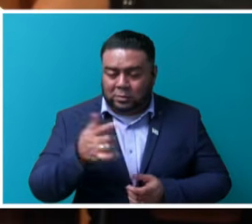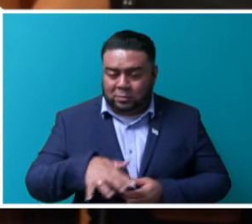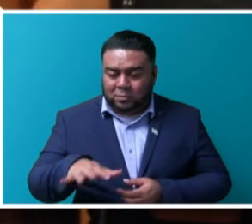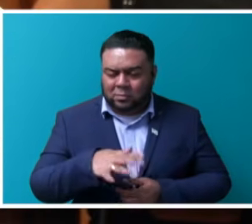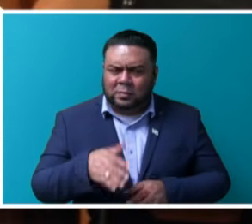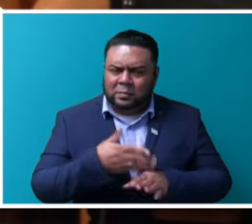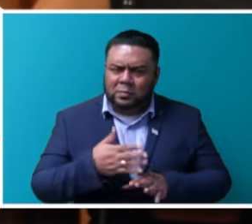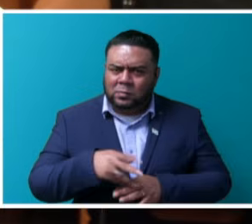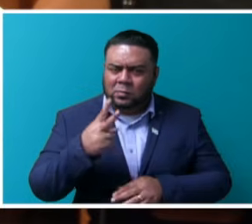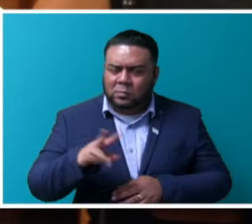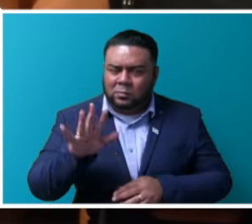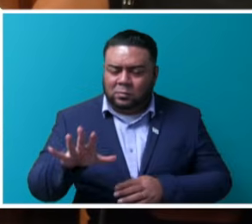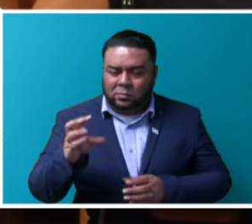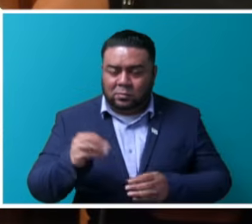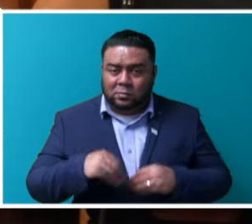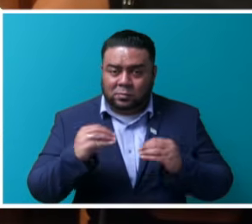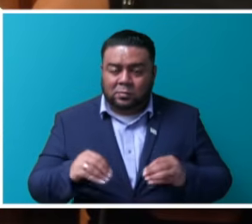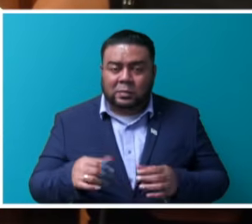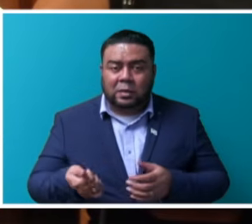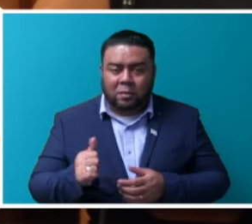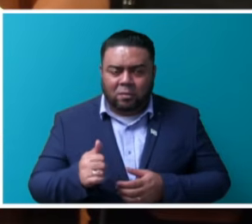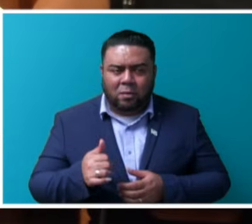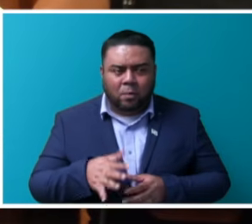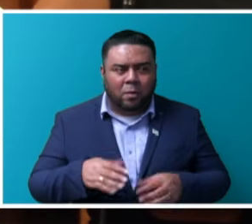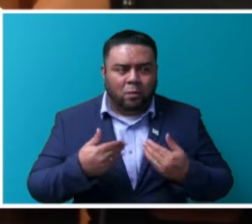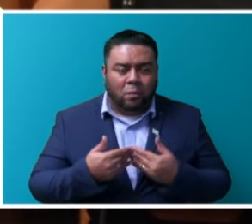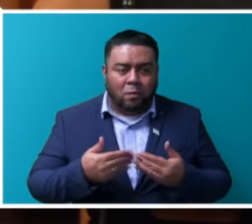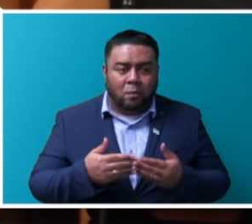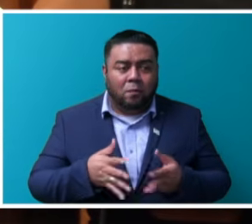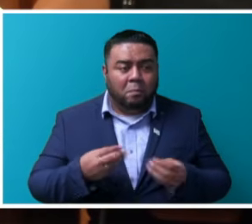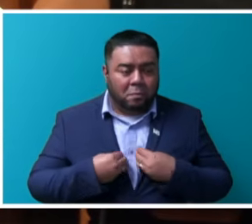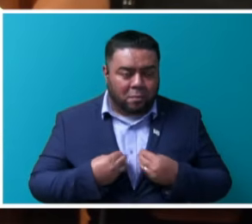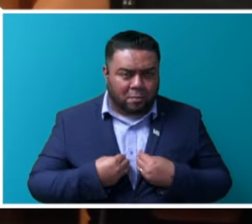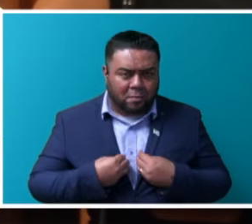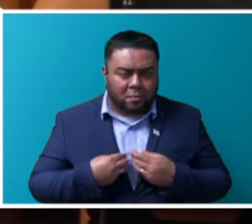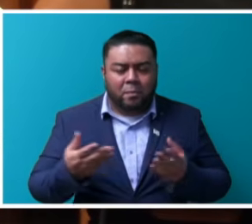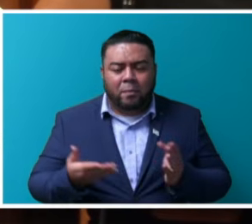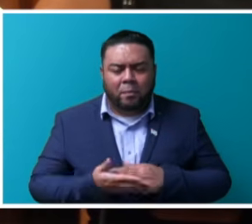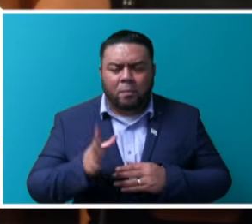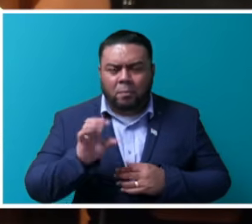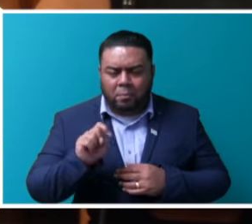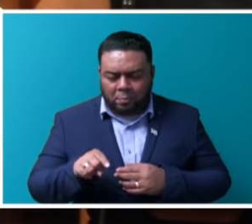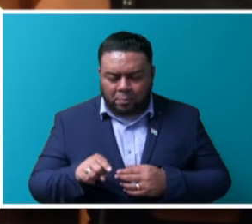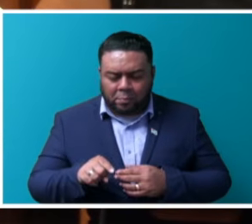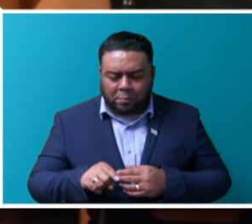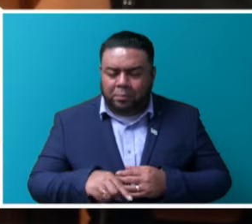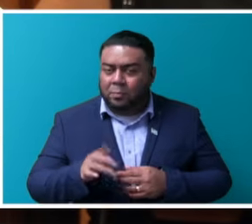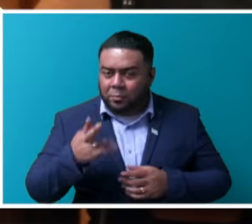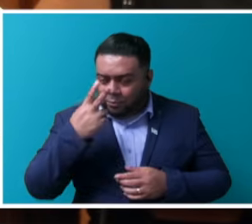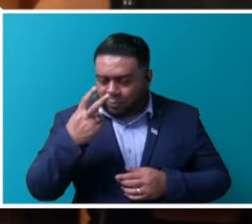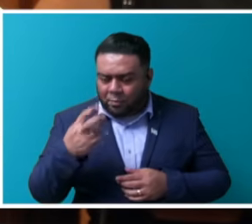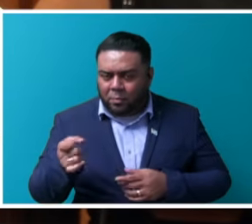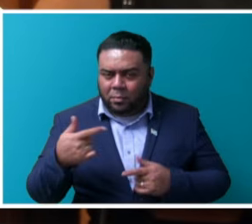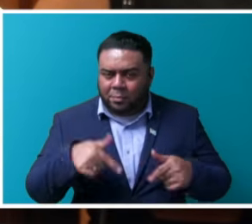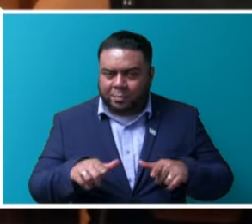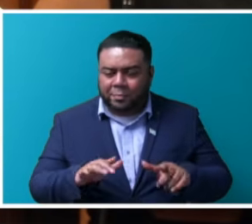new 25% investment allowance will be introduced for businesses undertaking capital investments in tour and sightseeing